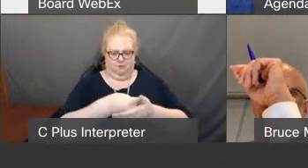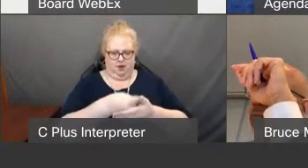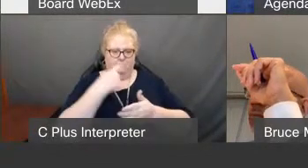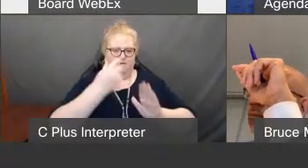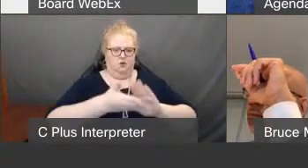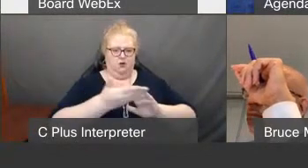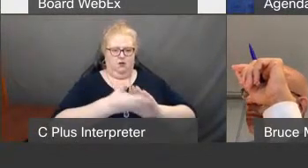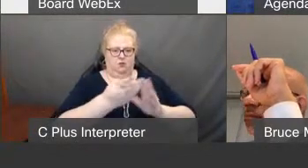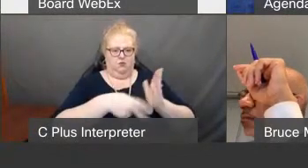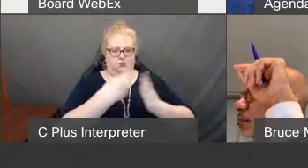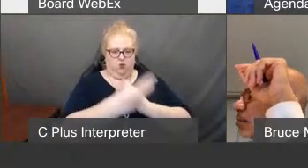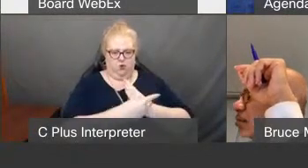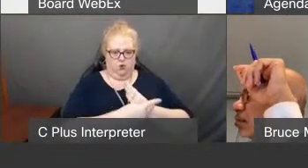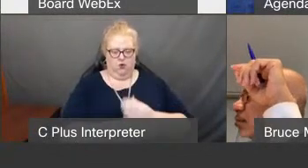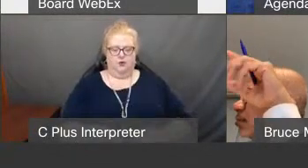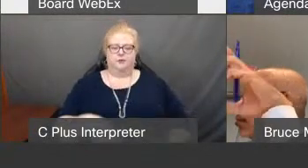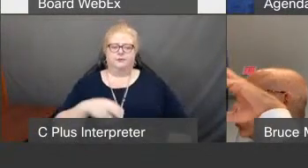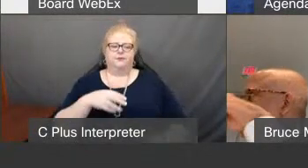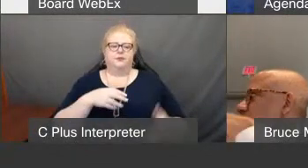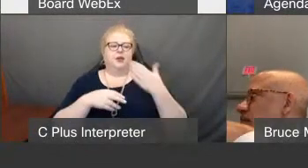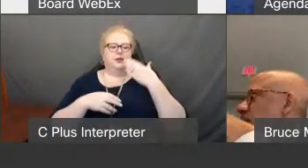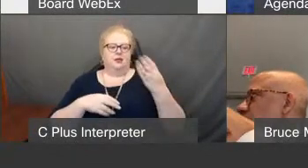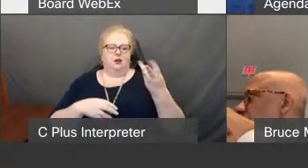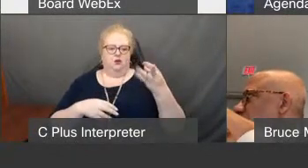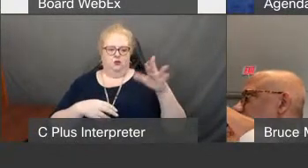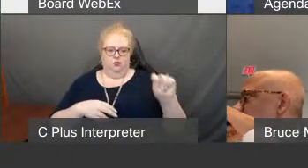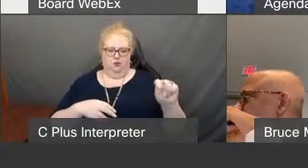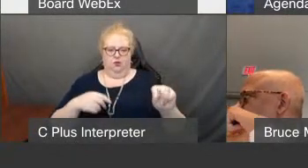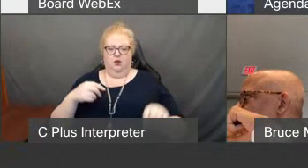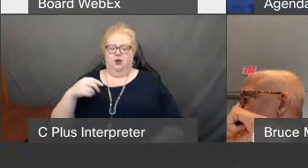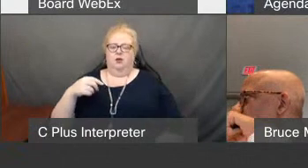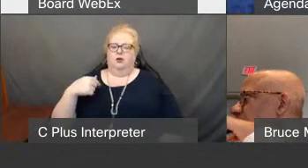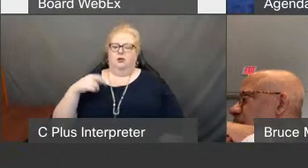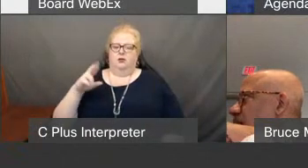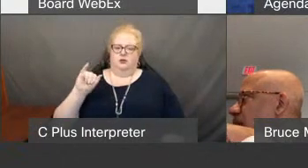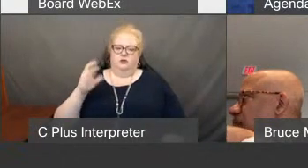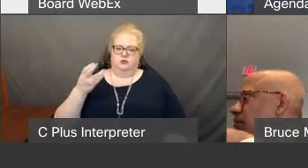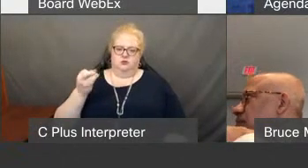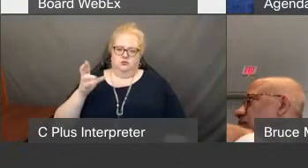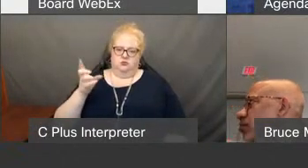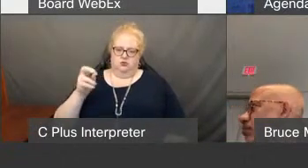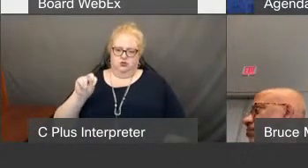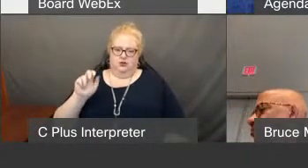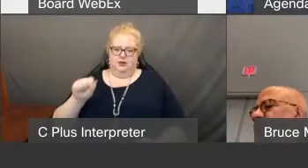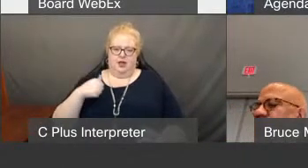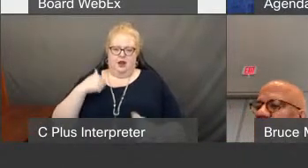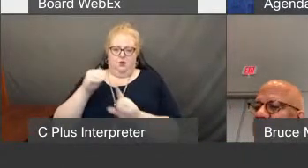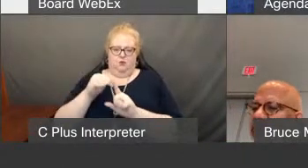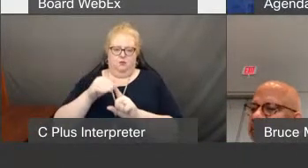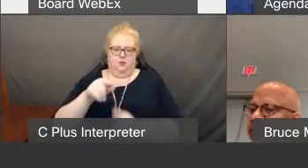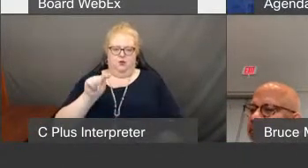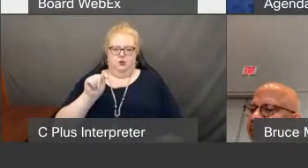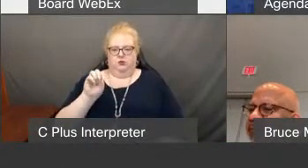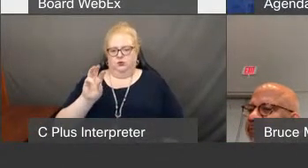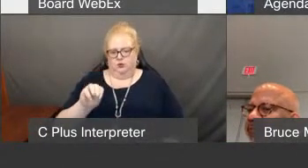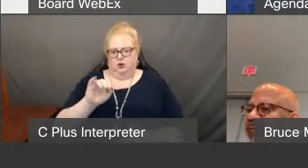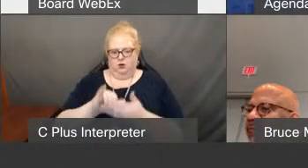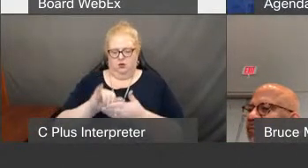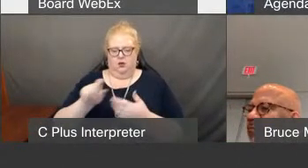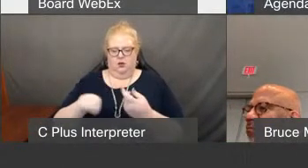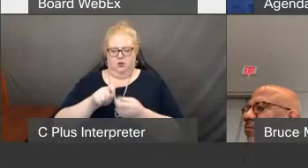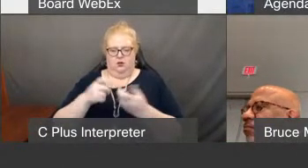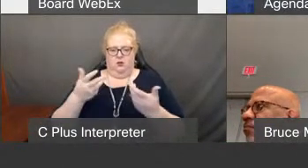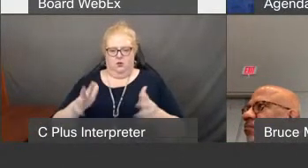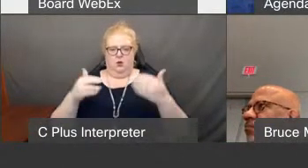And can I remind, thank you, Director Wright, can I remind you, Tom, we're to a certain extent already having